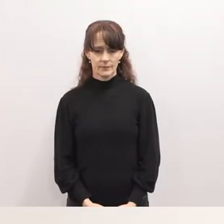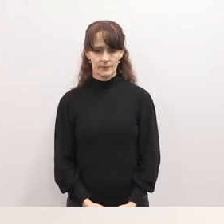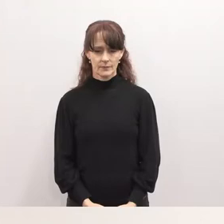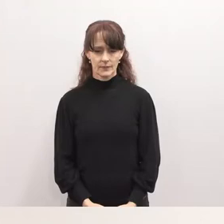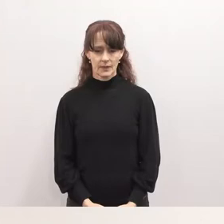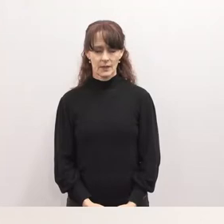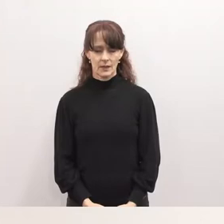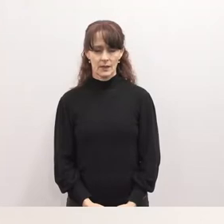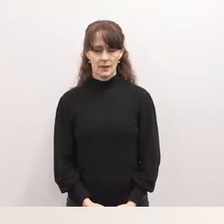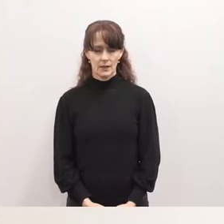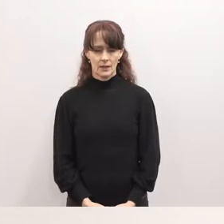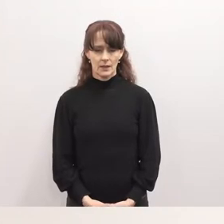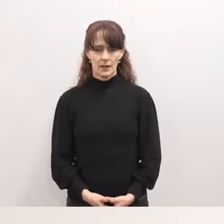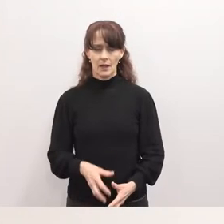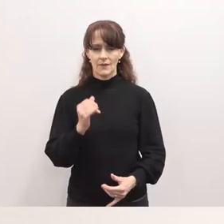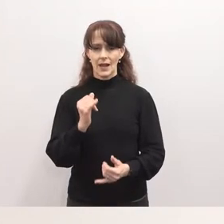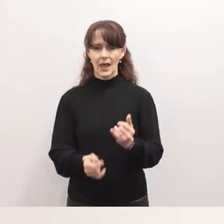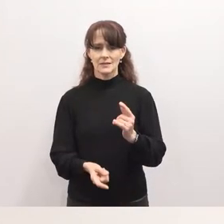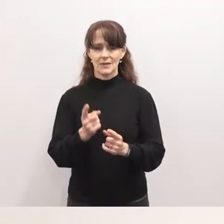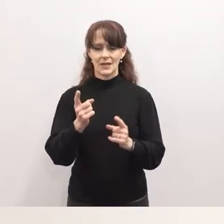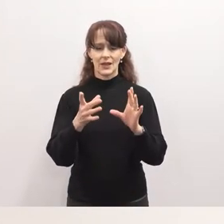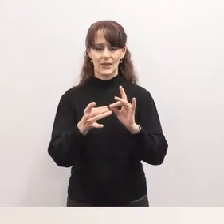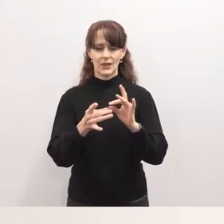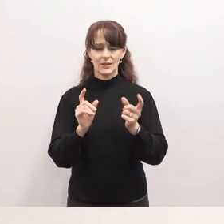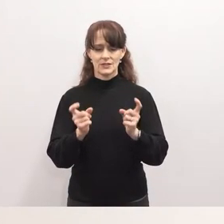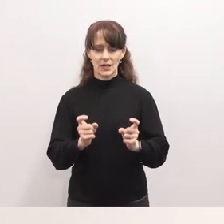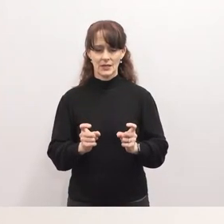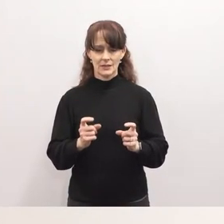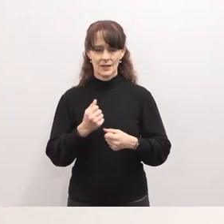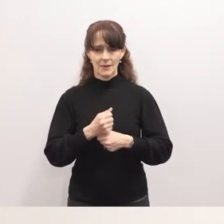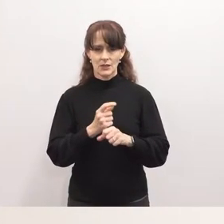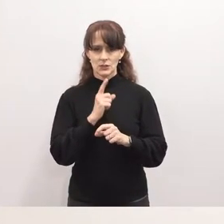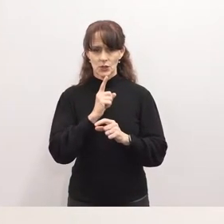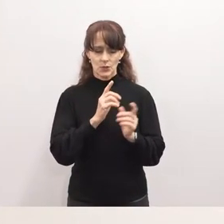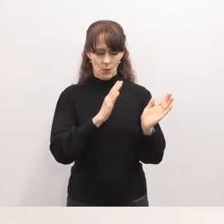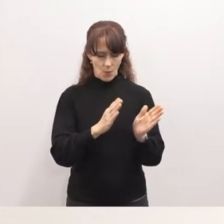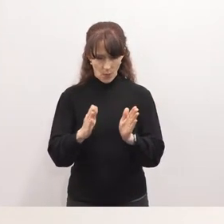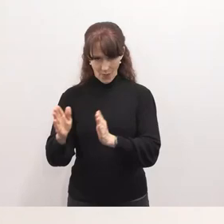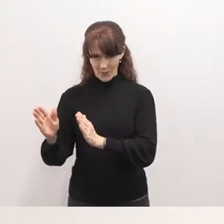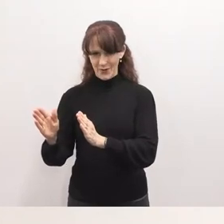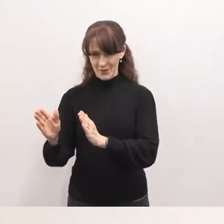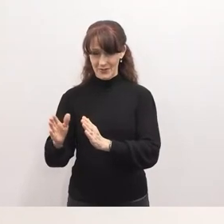I had a last minute script change, so I'm just making sure I do everything in order.